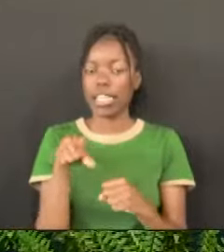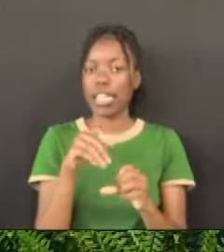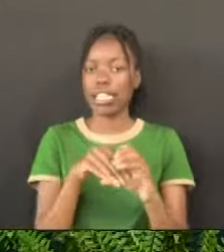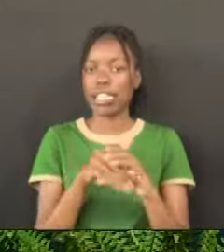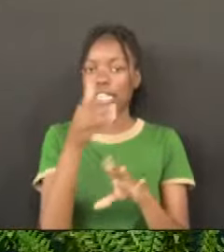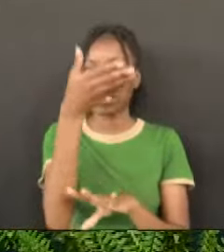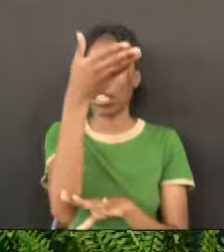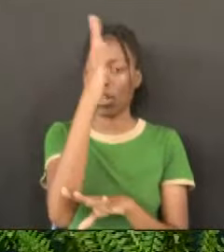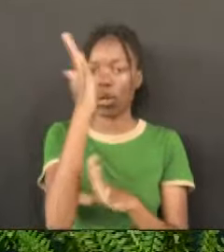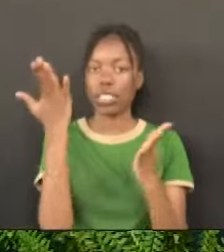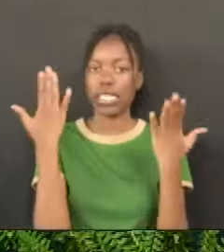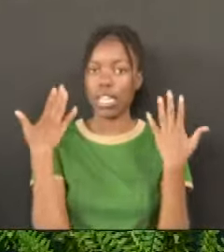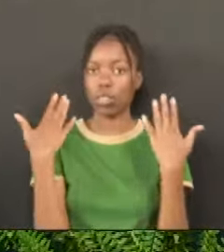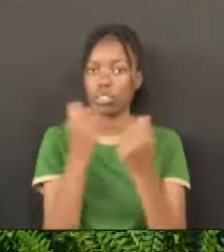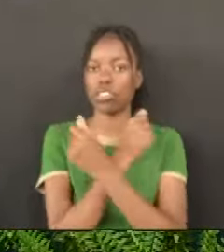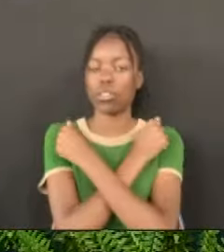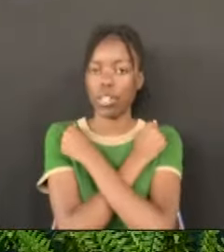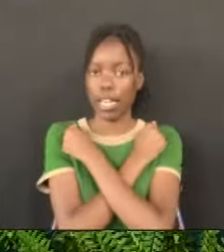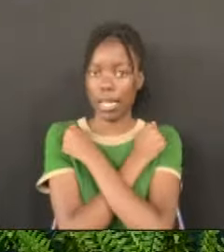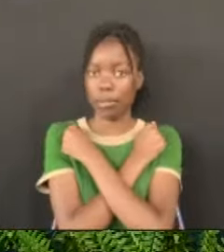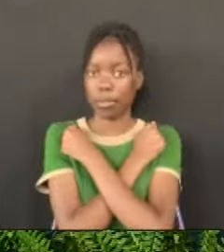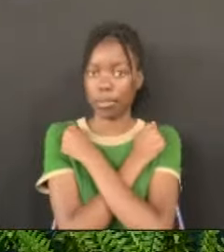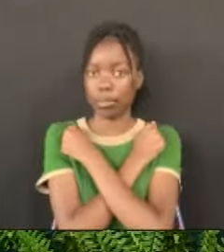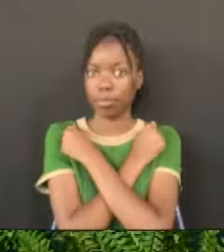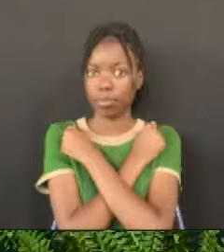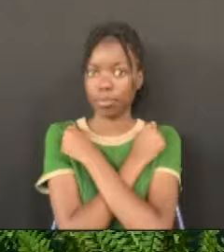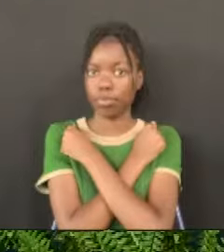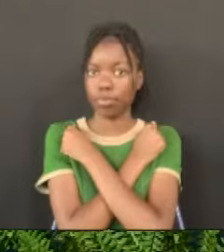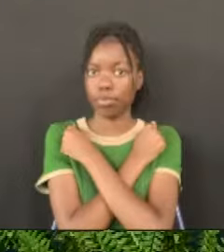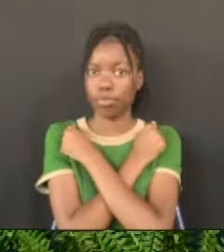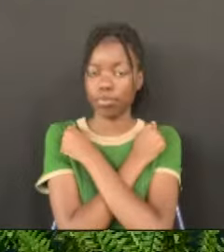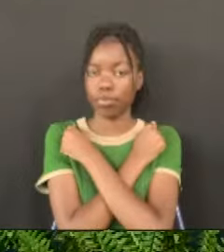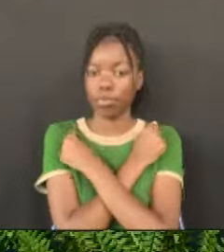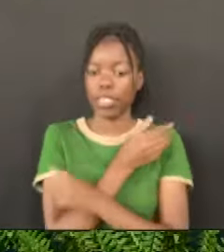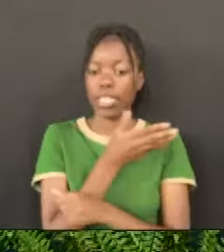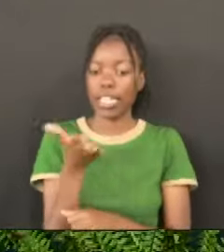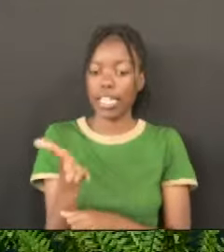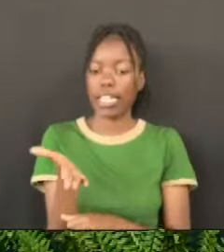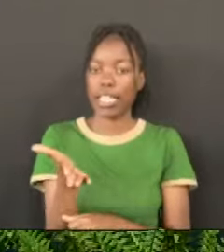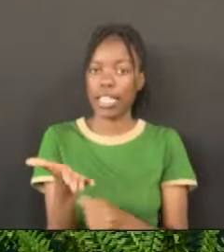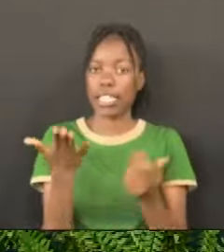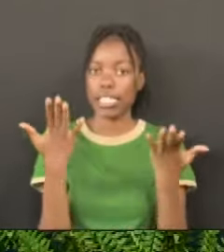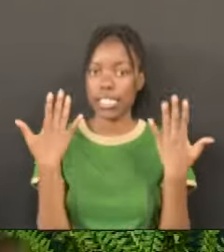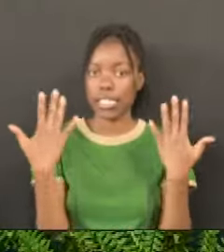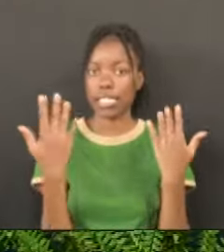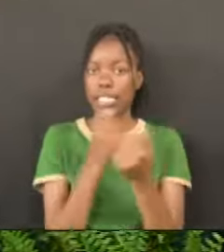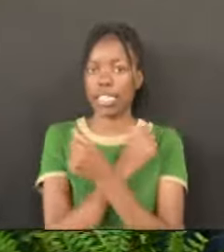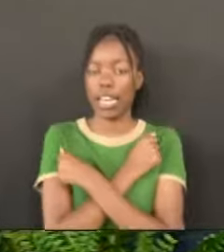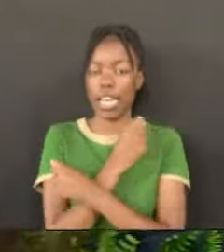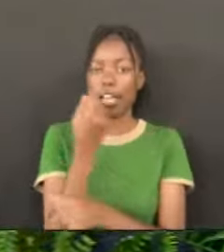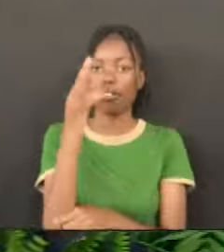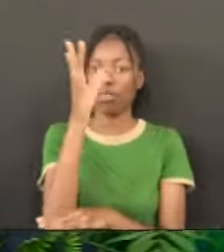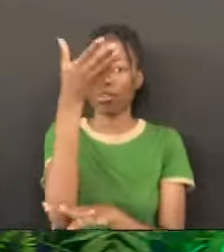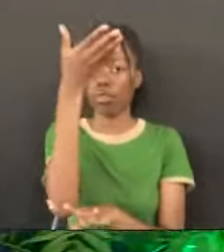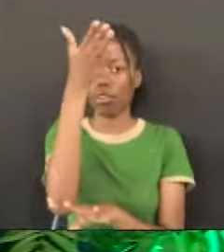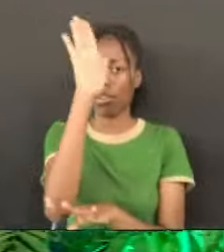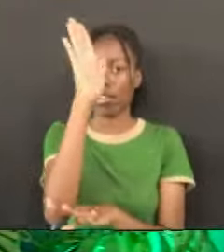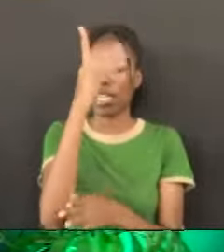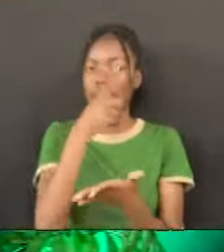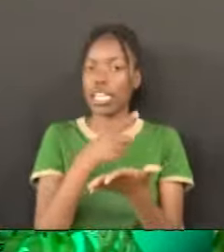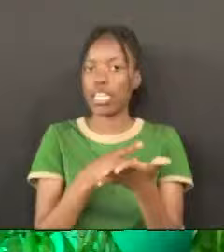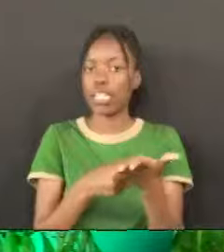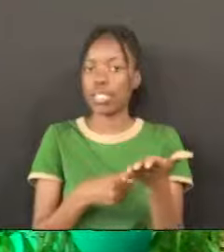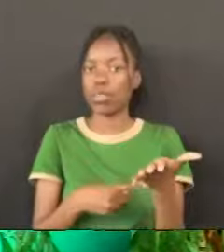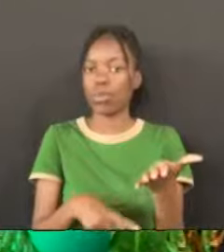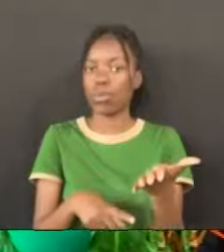unconditional love. And this unconditional love of God is what